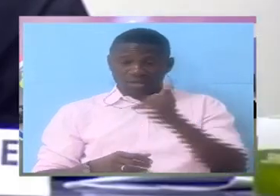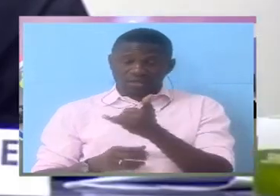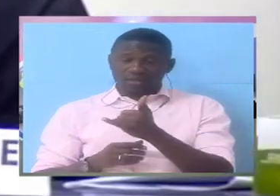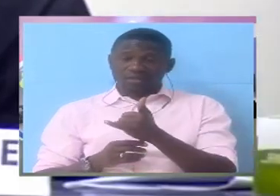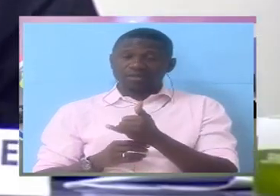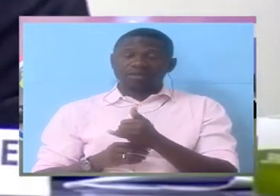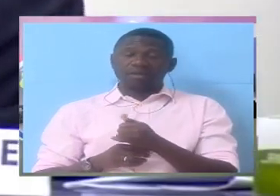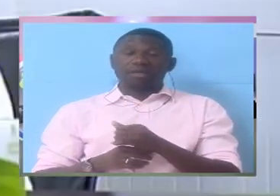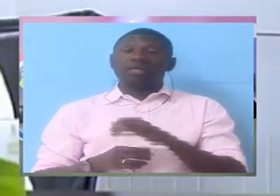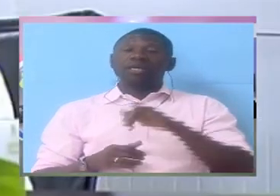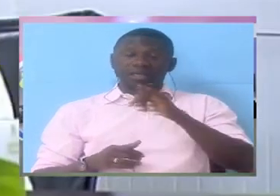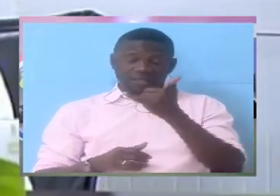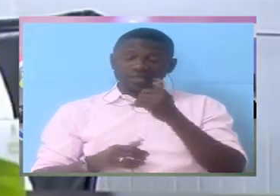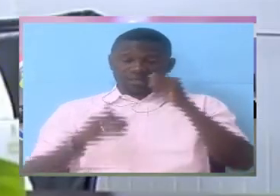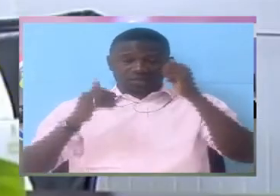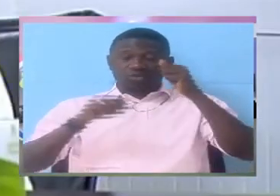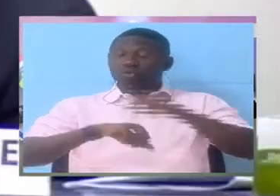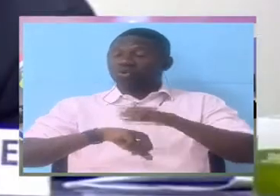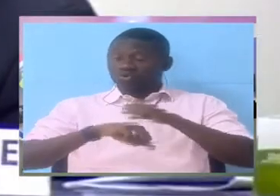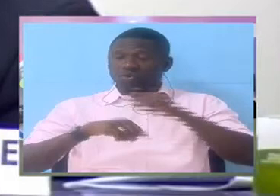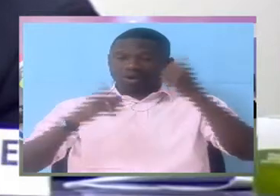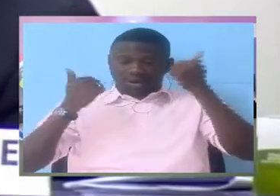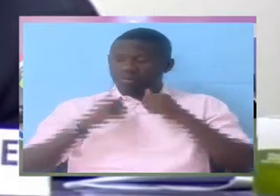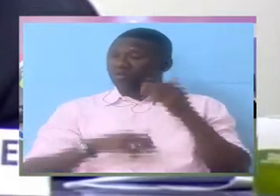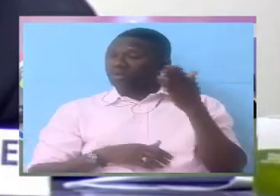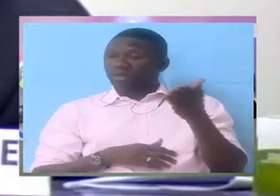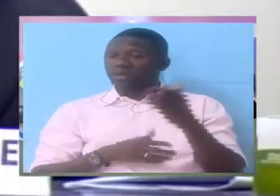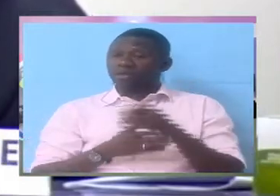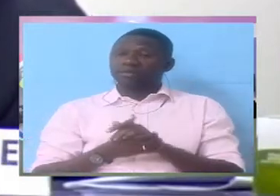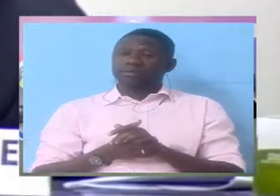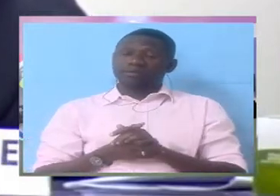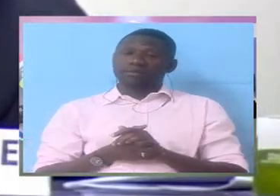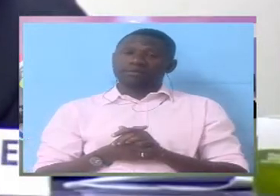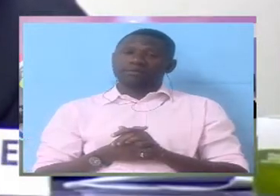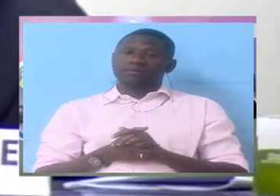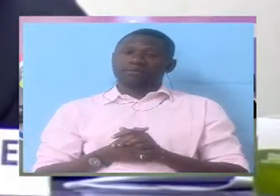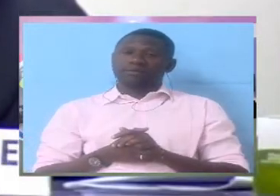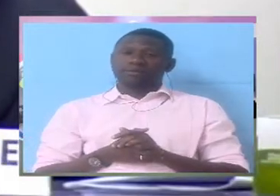Welcome home. But do you recall, Mr. Witness, that just a minute ago,